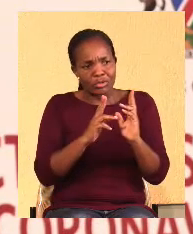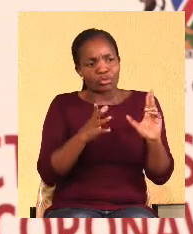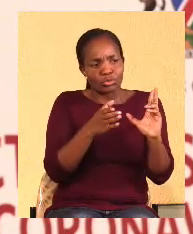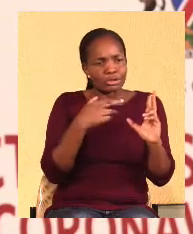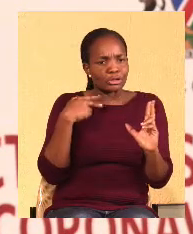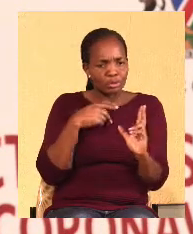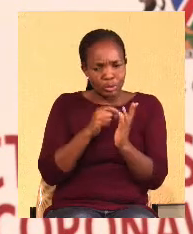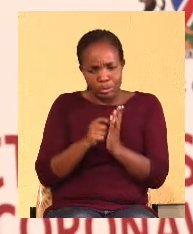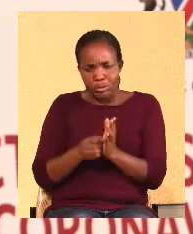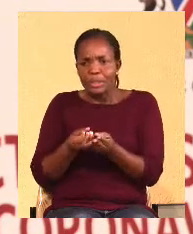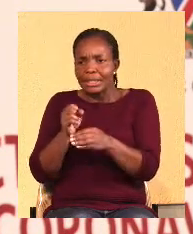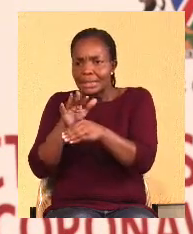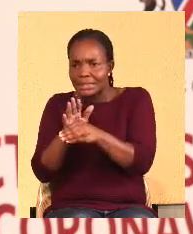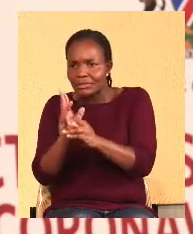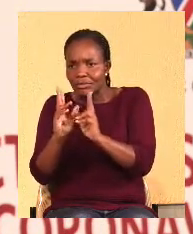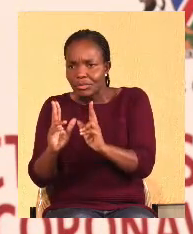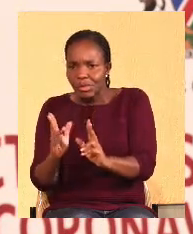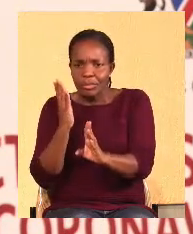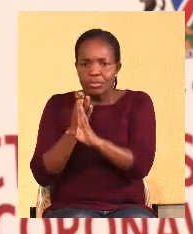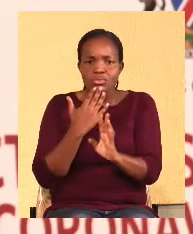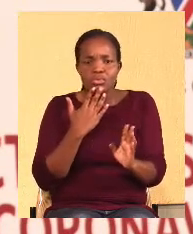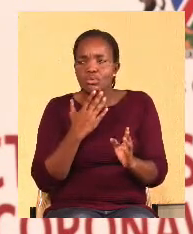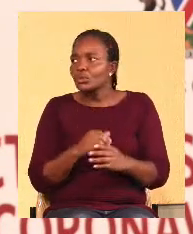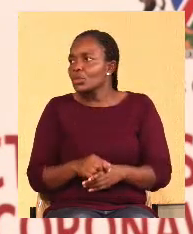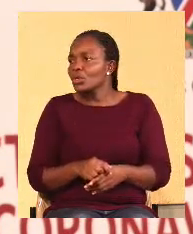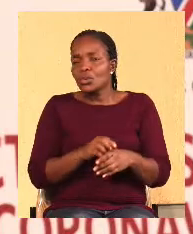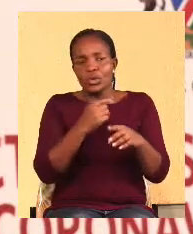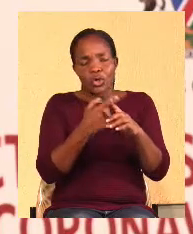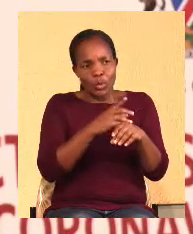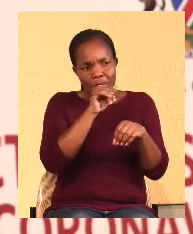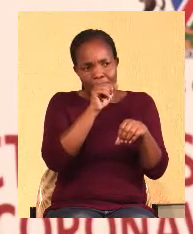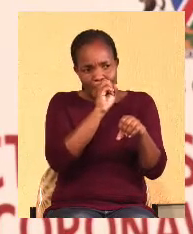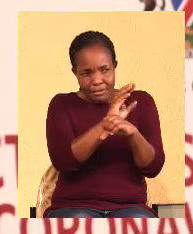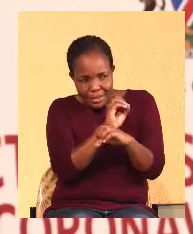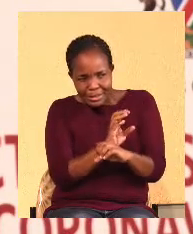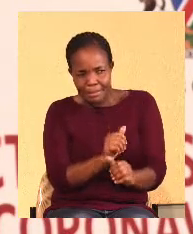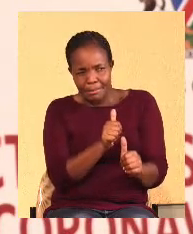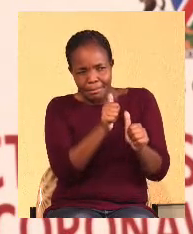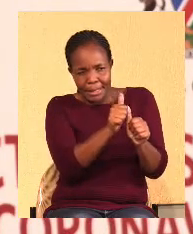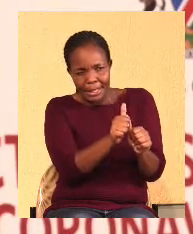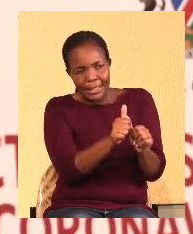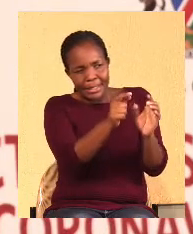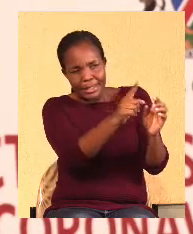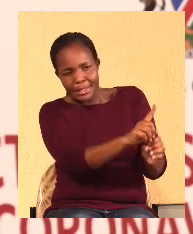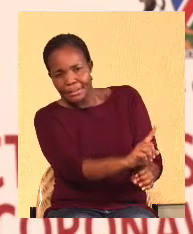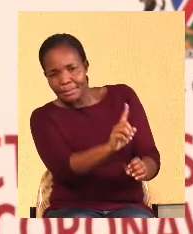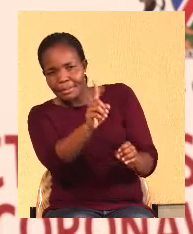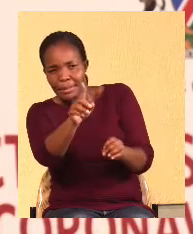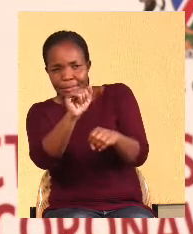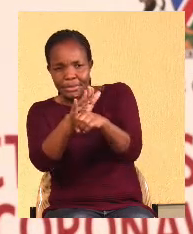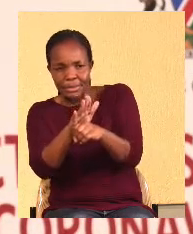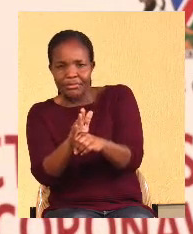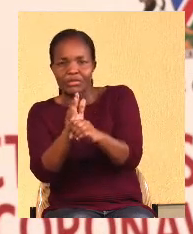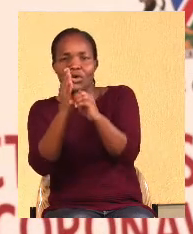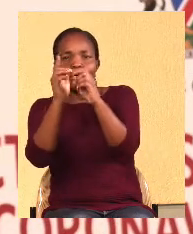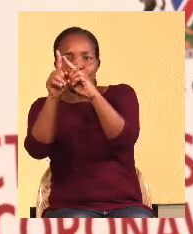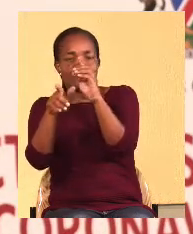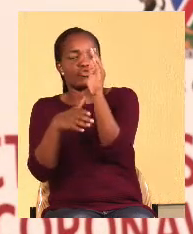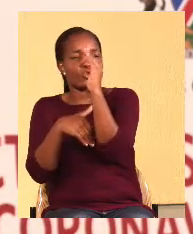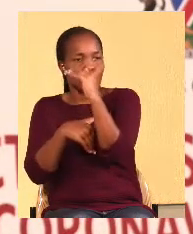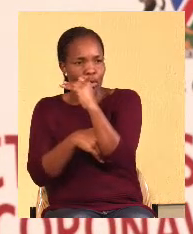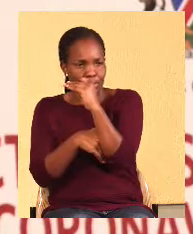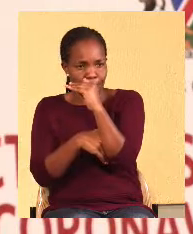We give advice on and refer them to the relevant people and officers, because we receive calls from